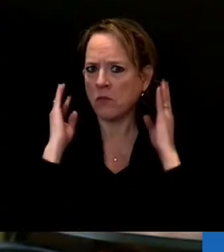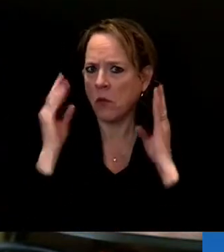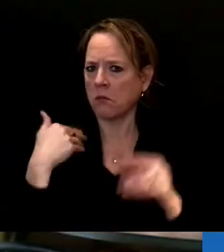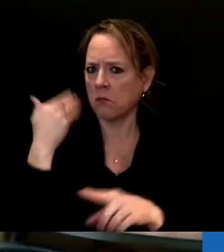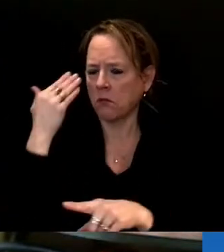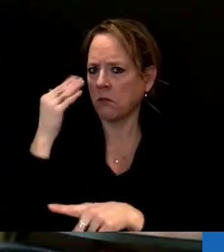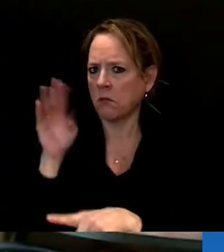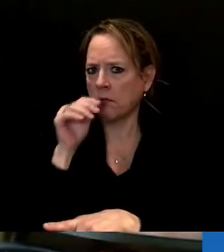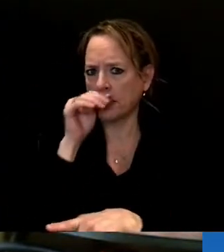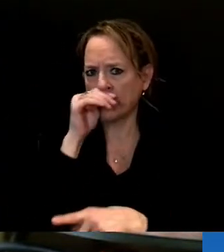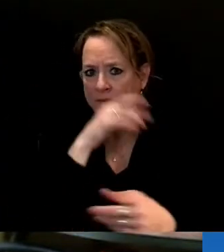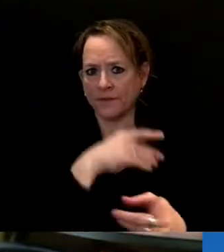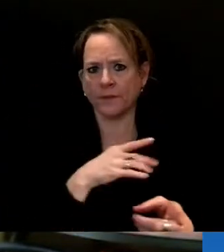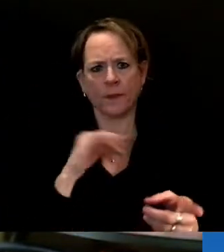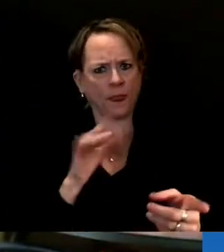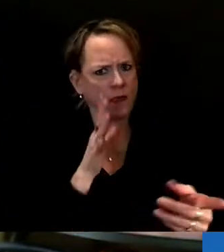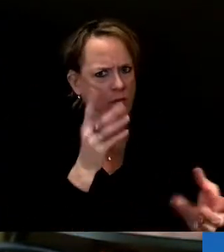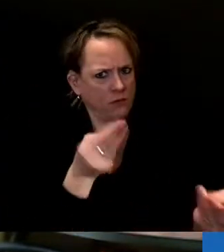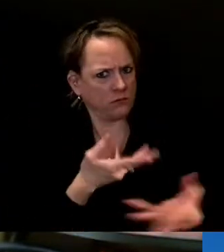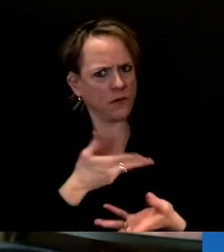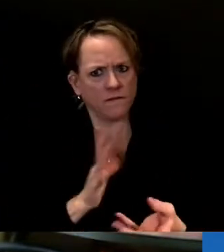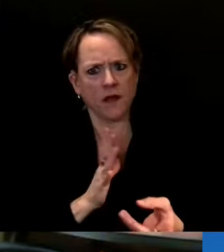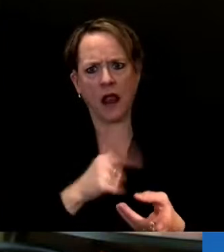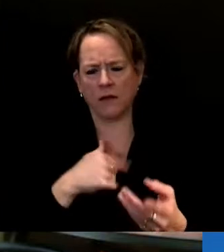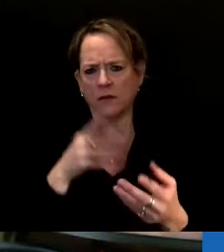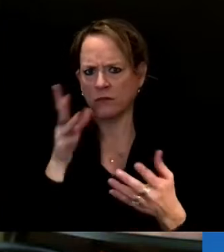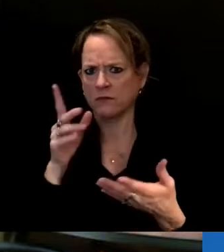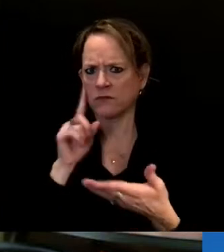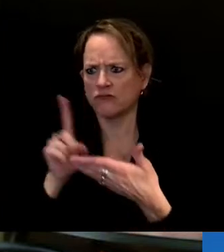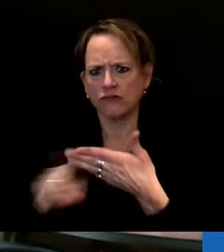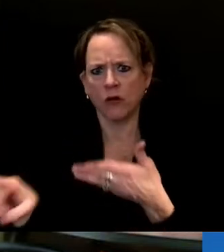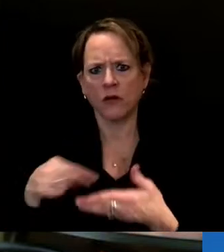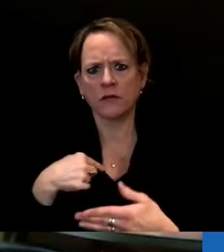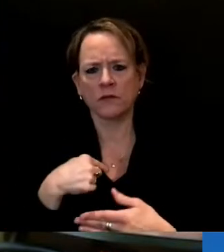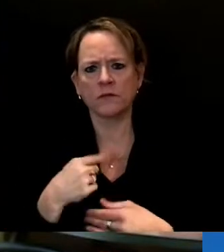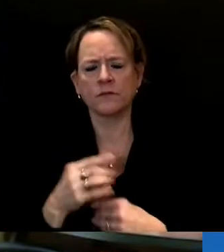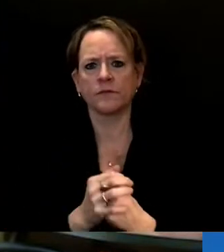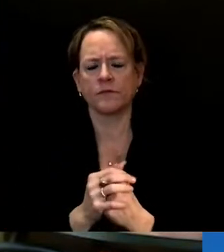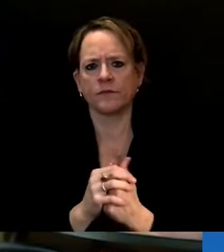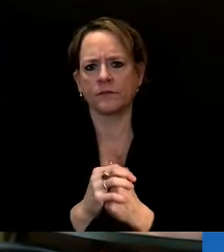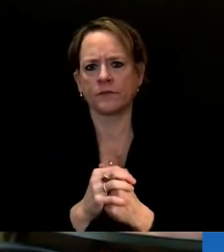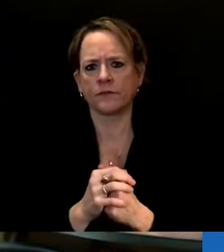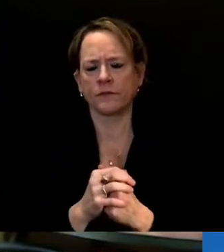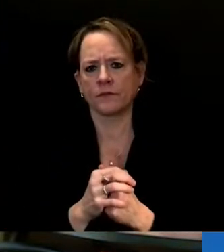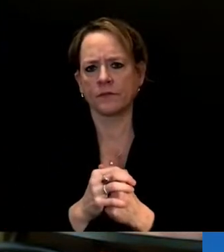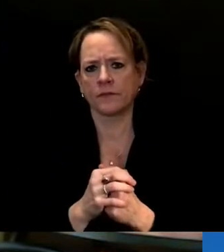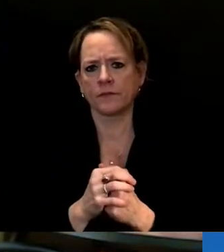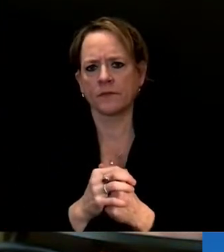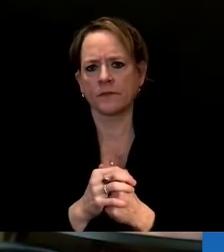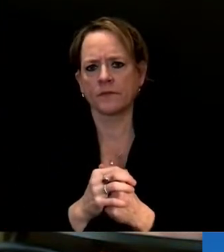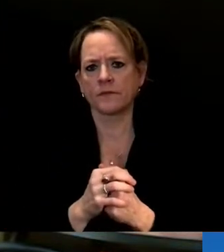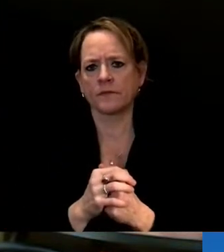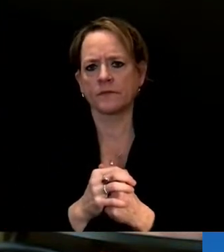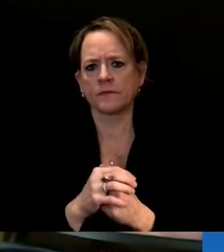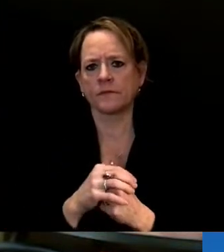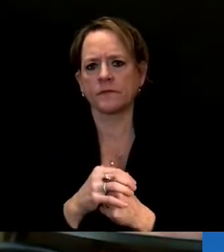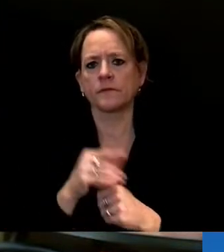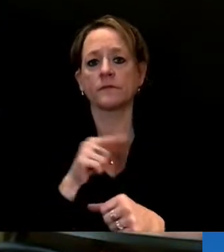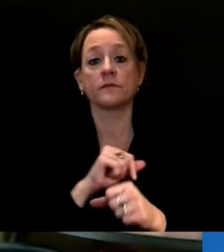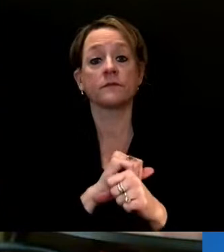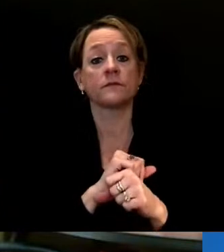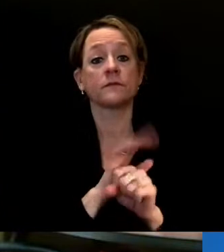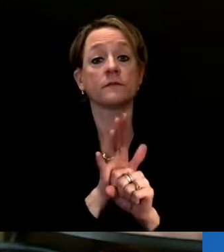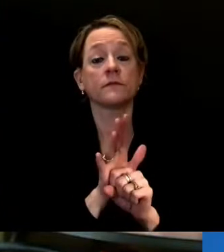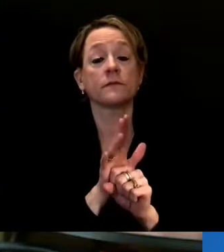What we do know is that thankfully, even though the numbers of cases are spiking so dramatically, as everyone has